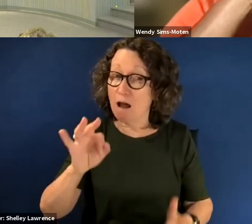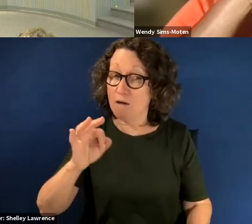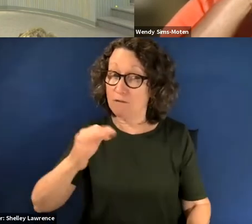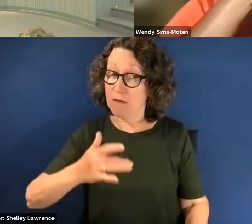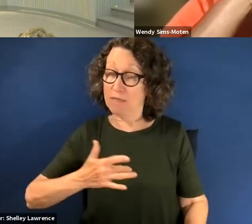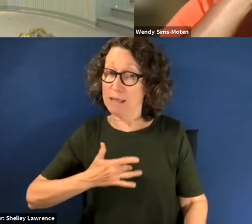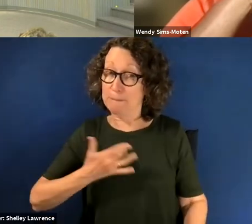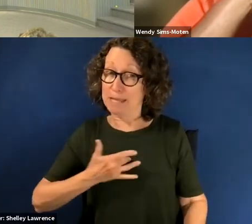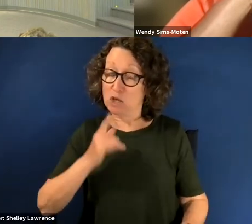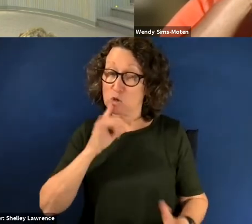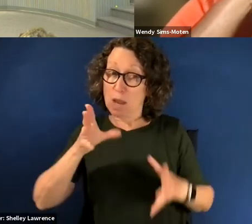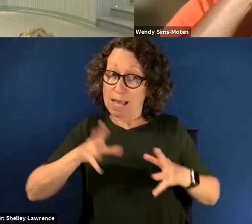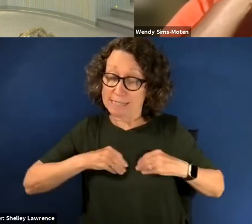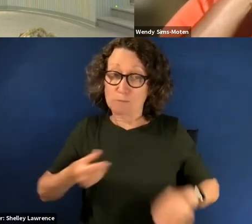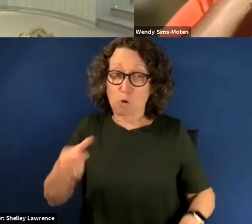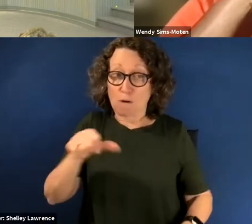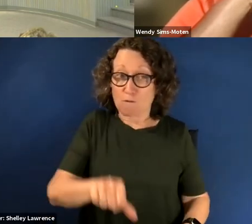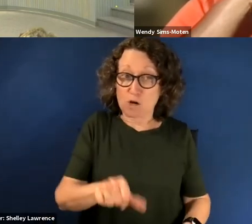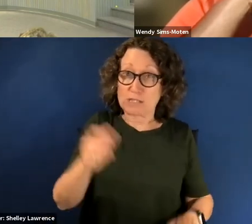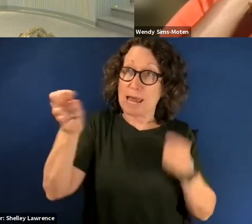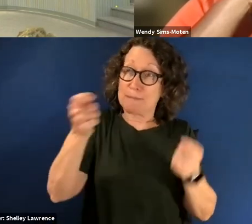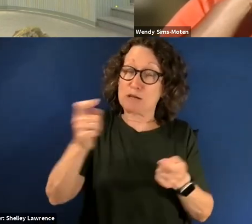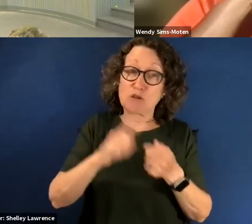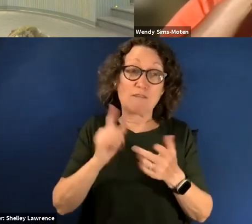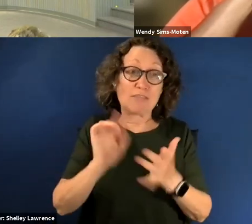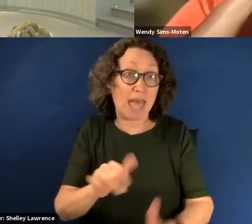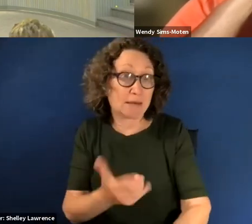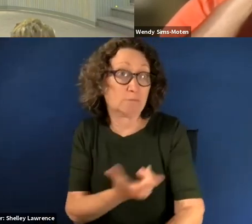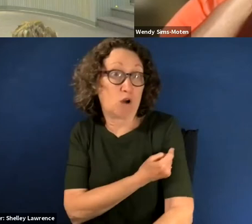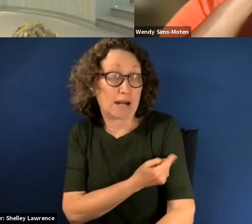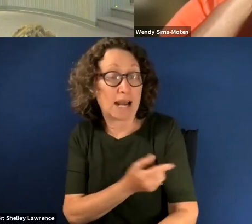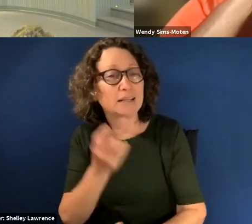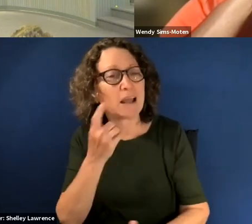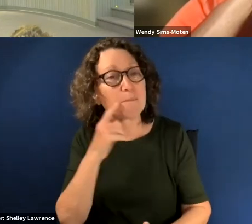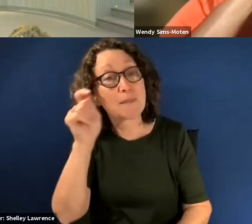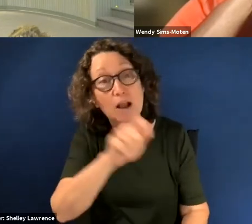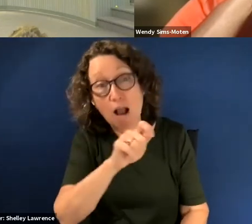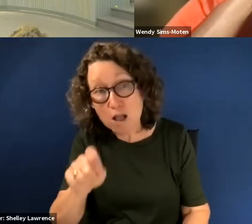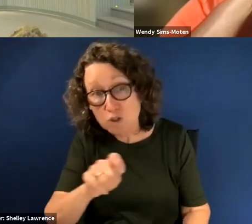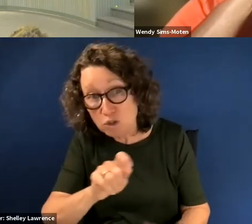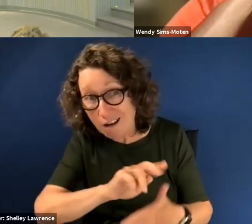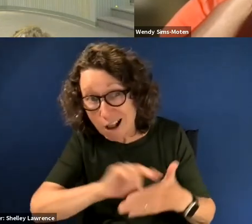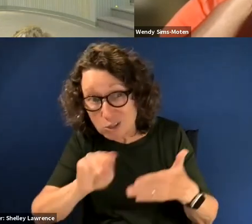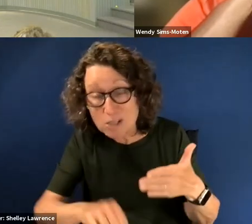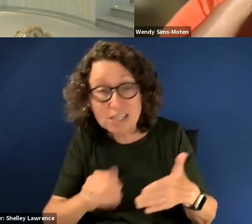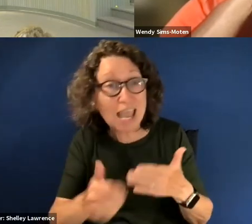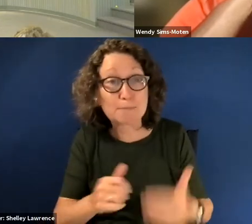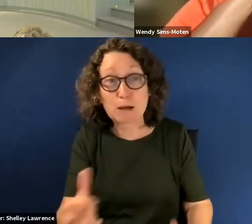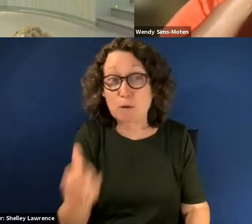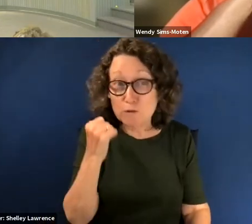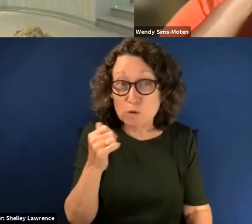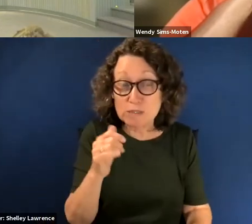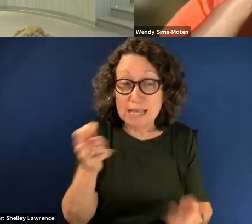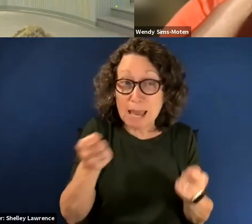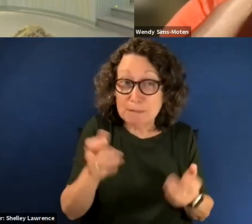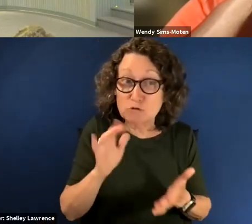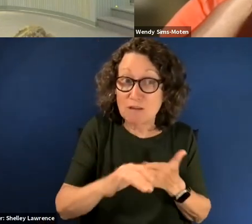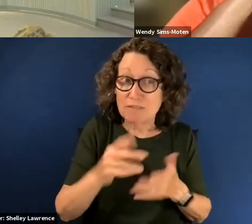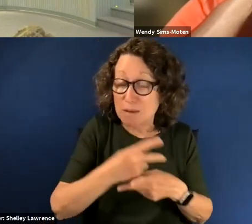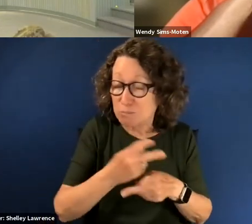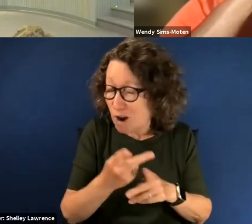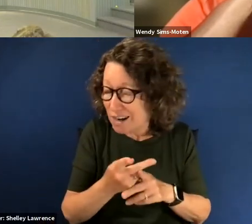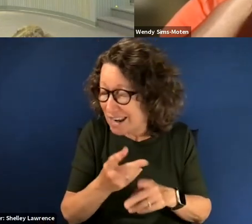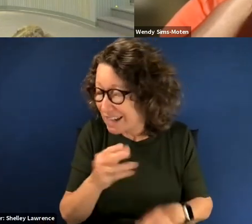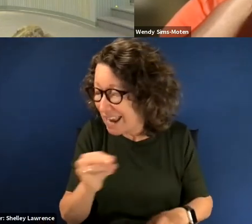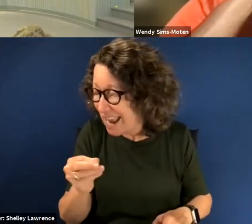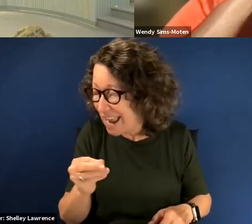to accept or refuse administration of the product, of the consequences, if any, of refusing administration of the product, and